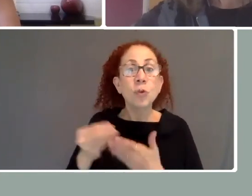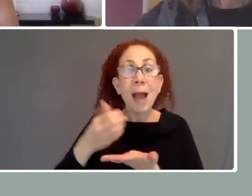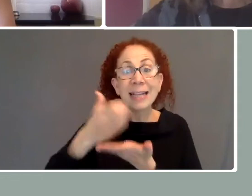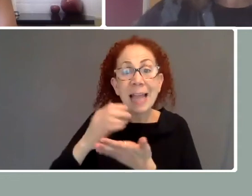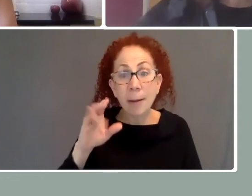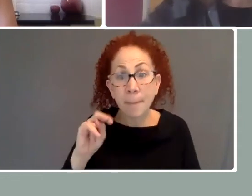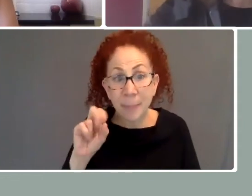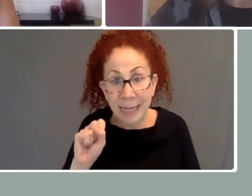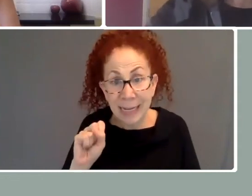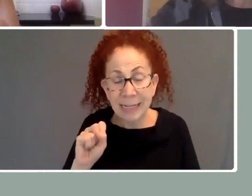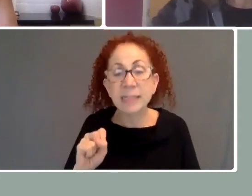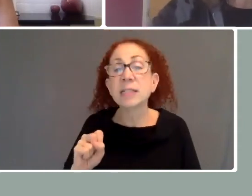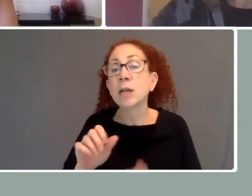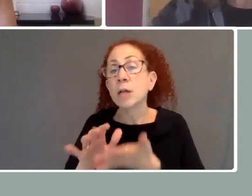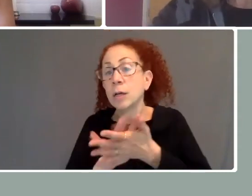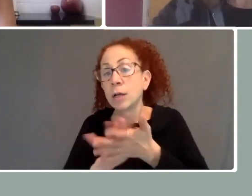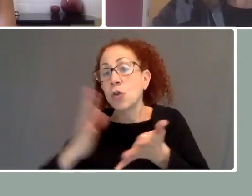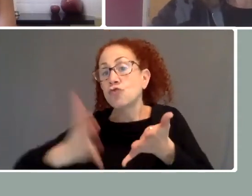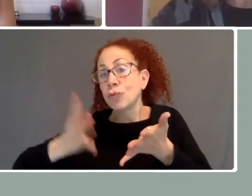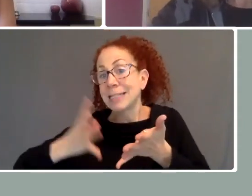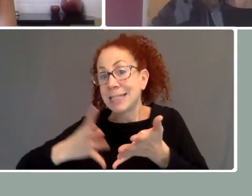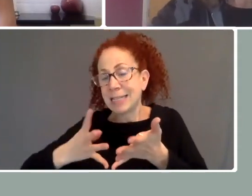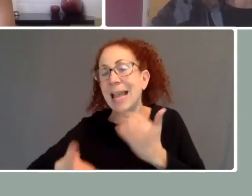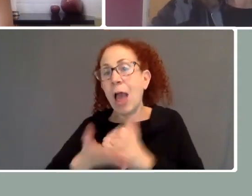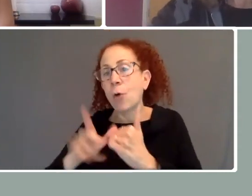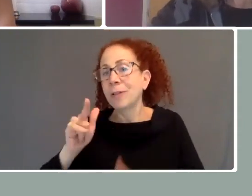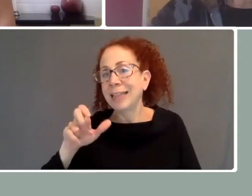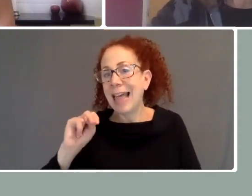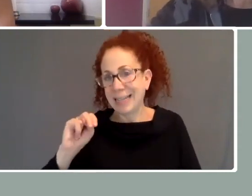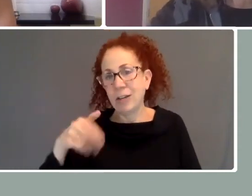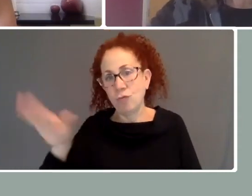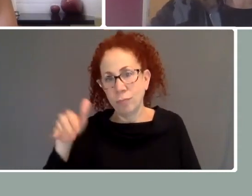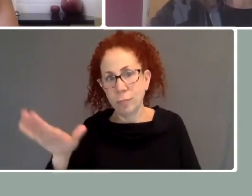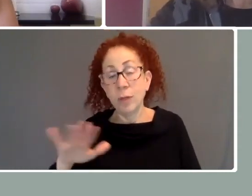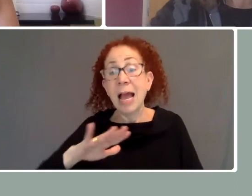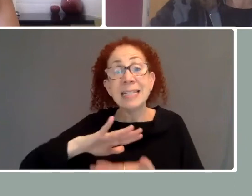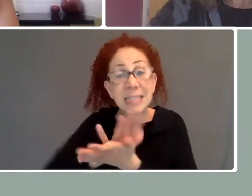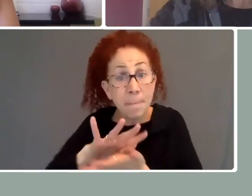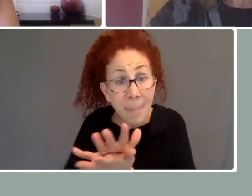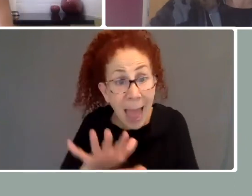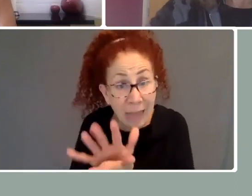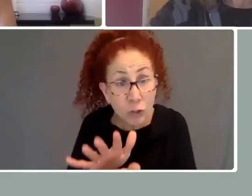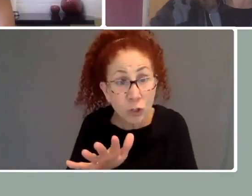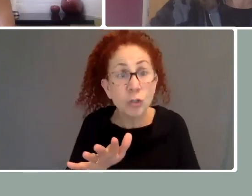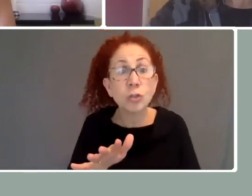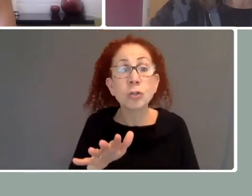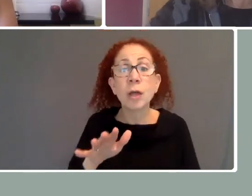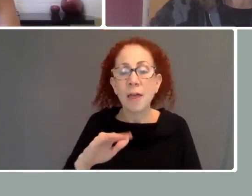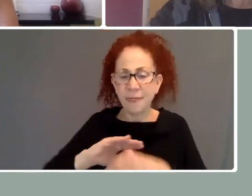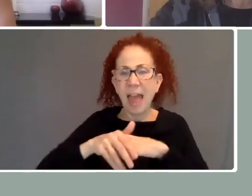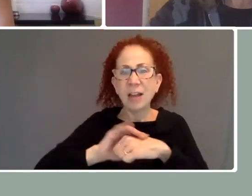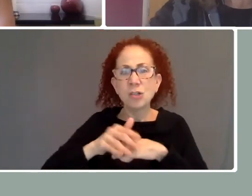beans, rinsing them helps remove the lectins. Smashing them and getting that outside shell